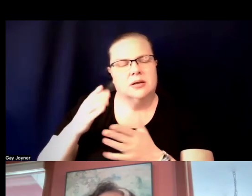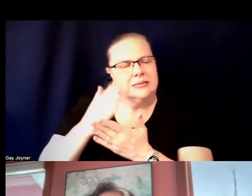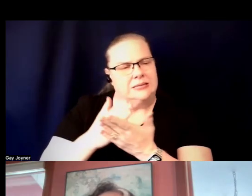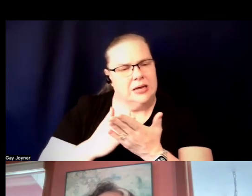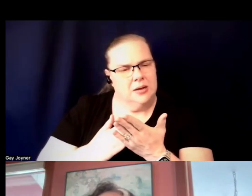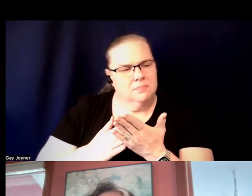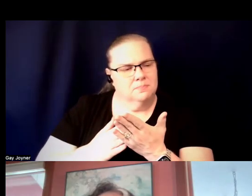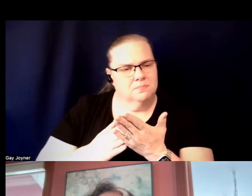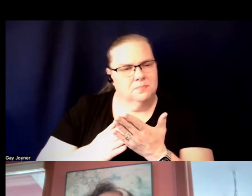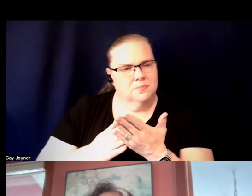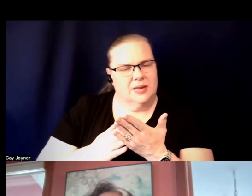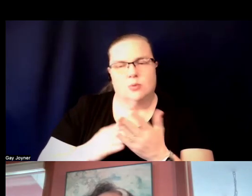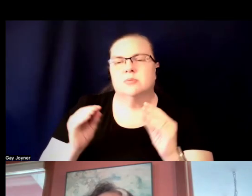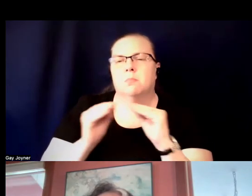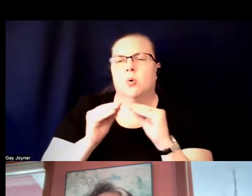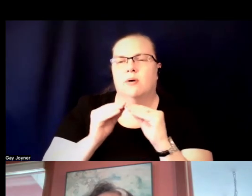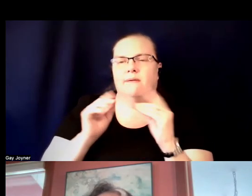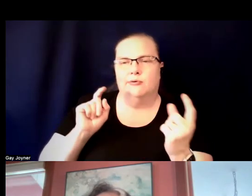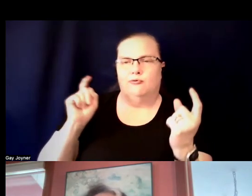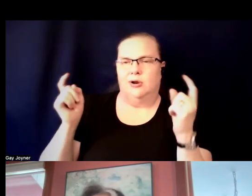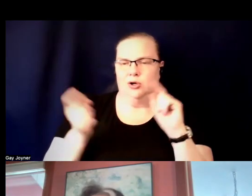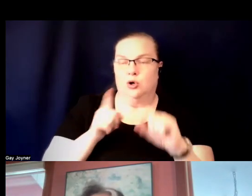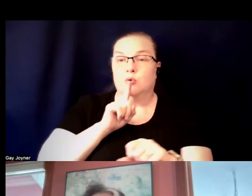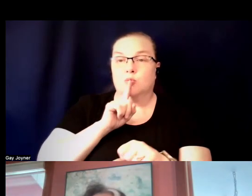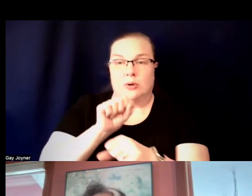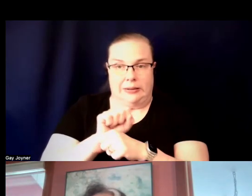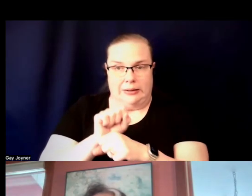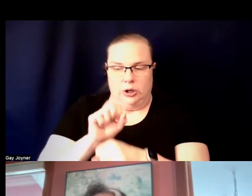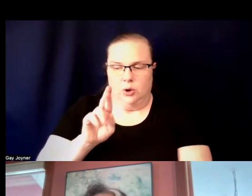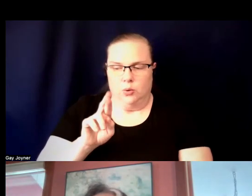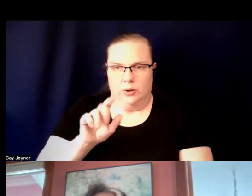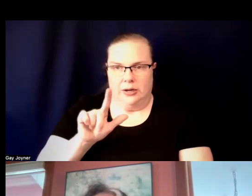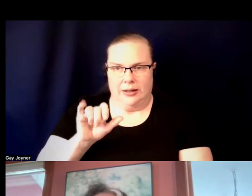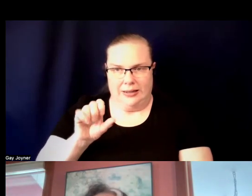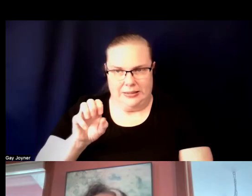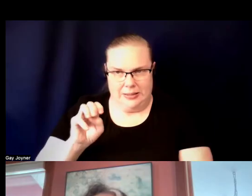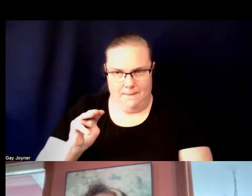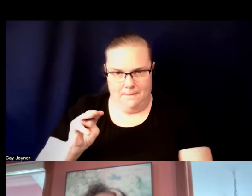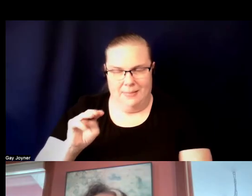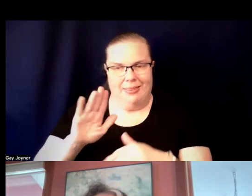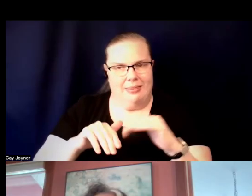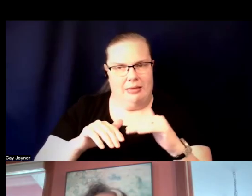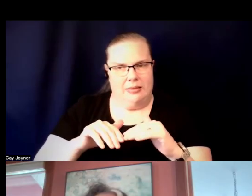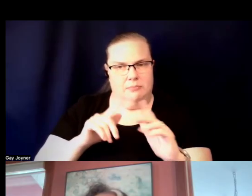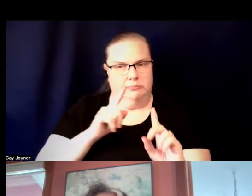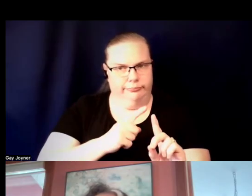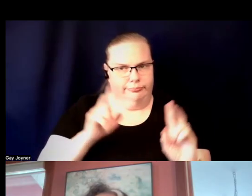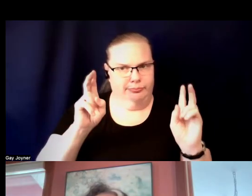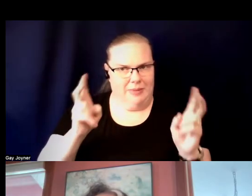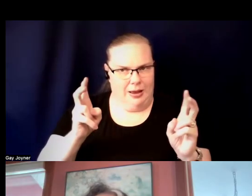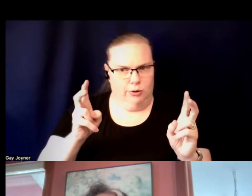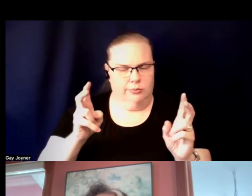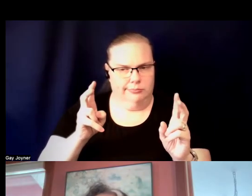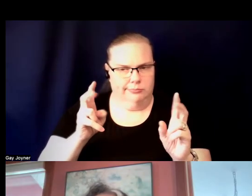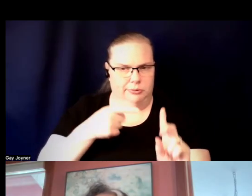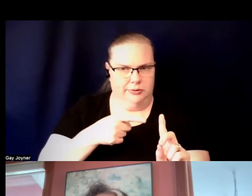was more that it was a transition to a more realism than okay. the subject matter per se. Mm. I have